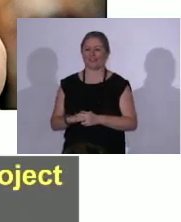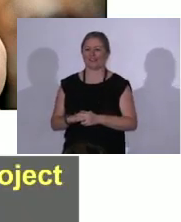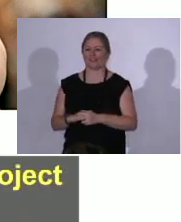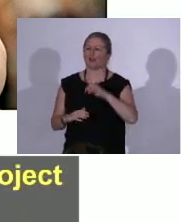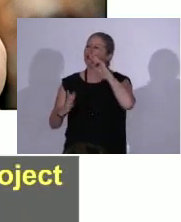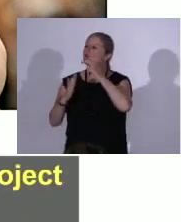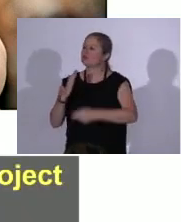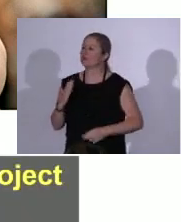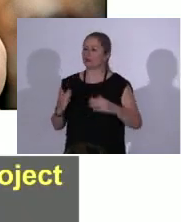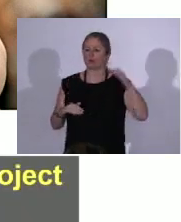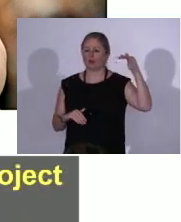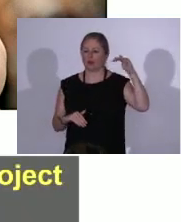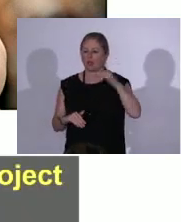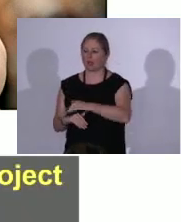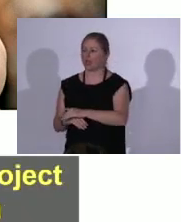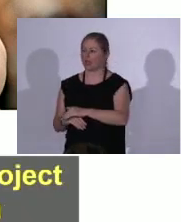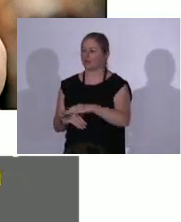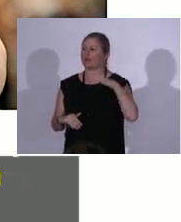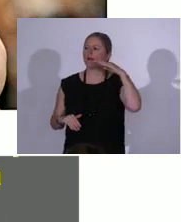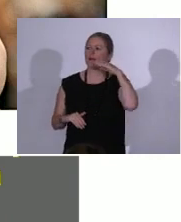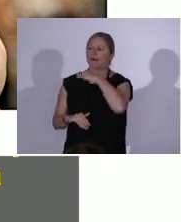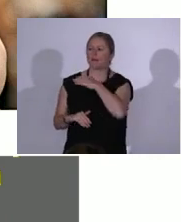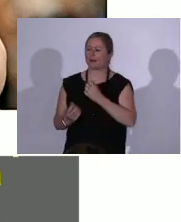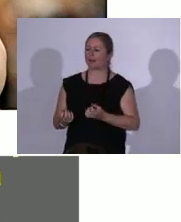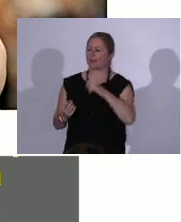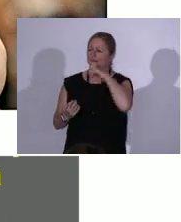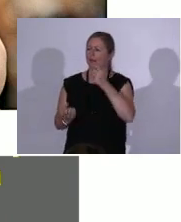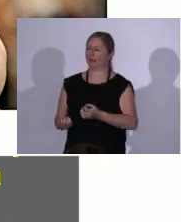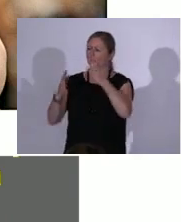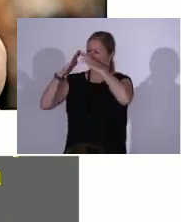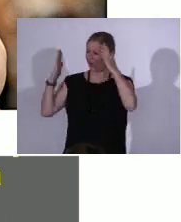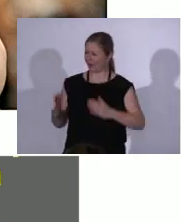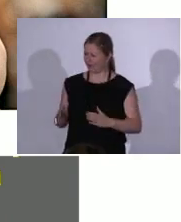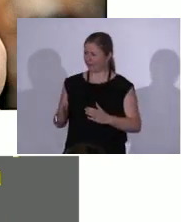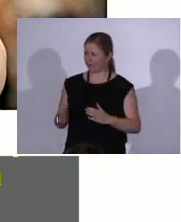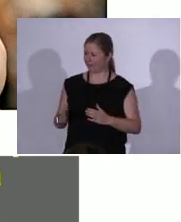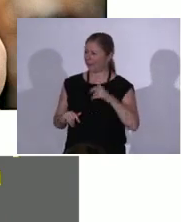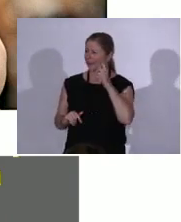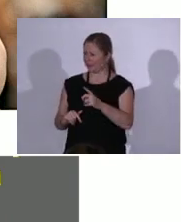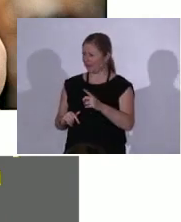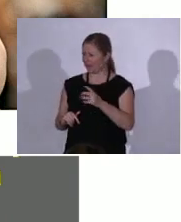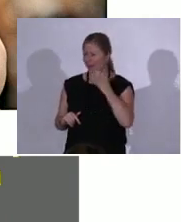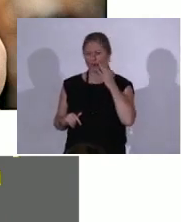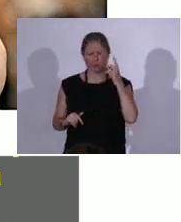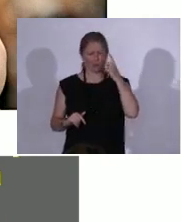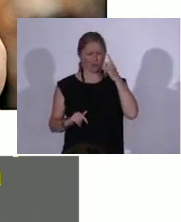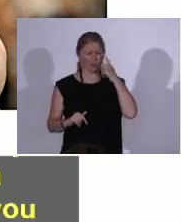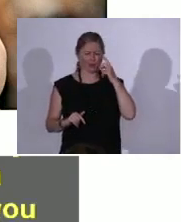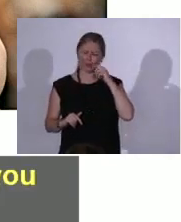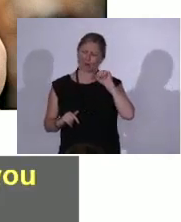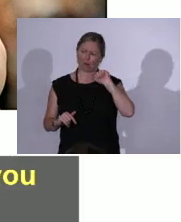a significant decrease in Melbourne's homelessness prevalence, but when you looked into the methods that